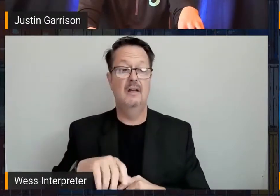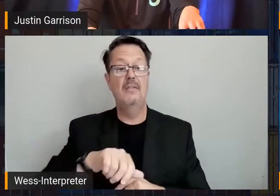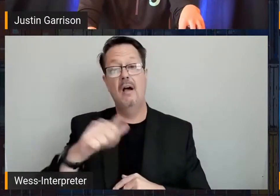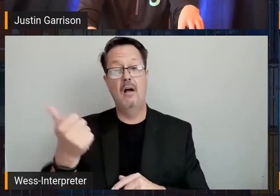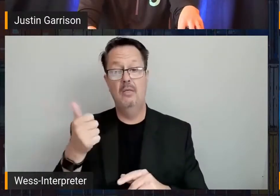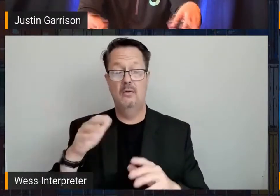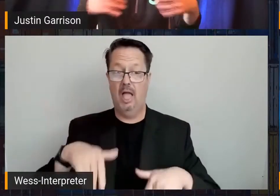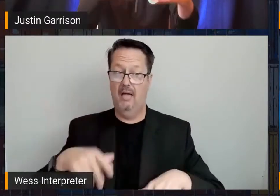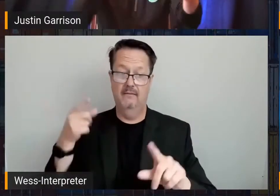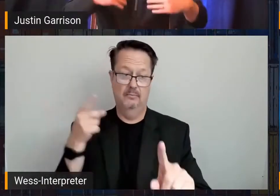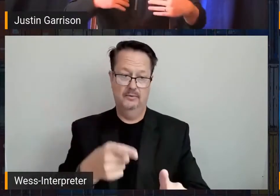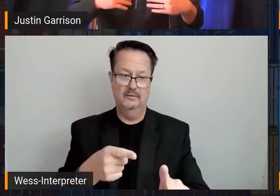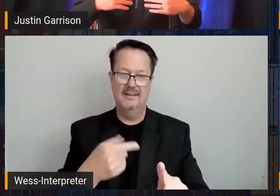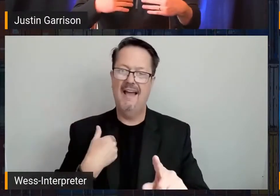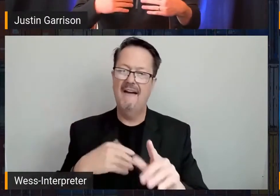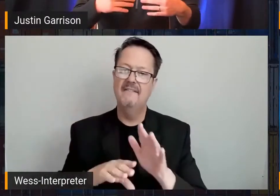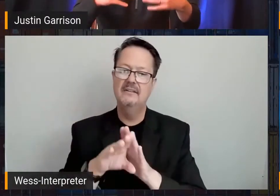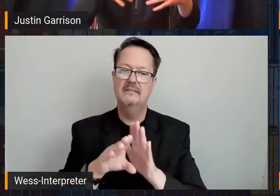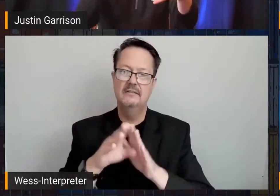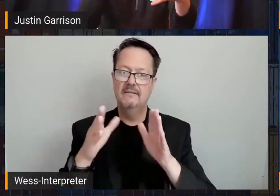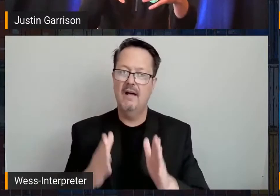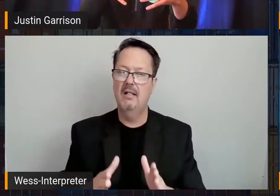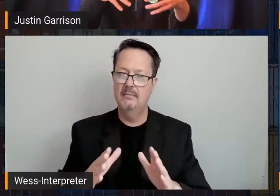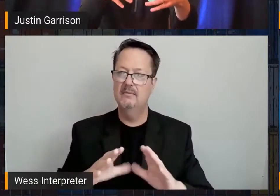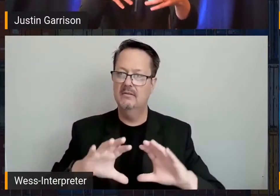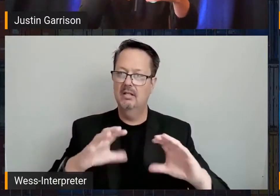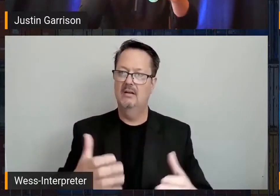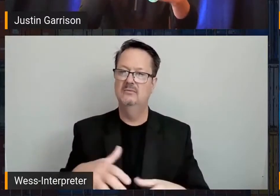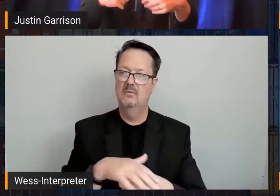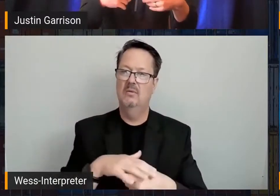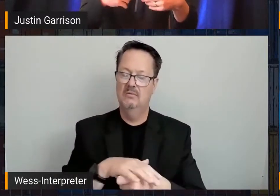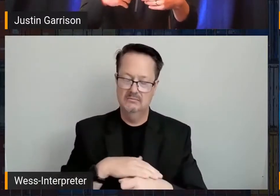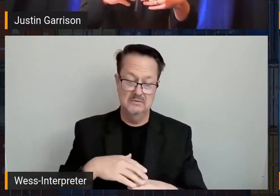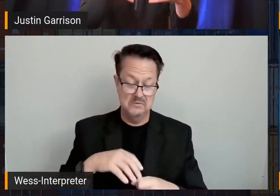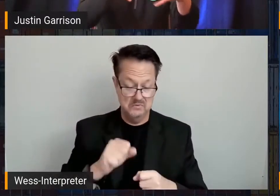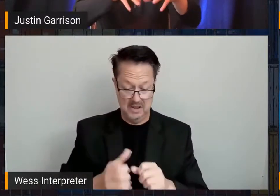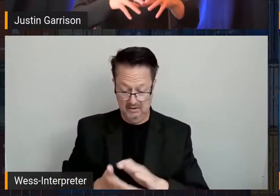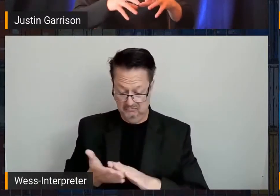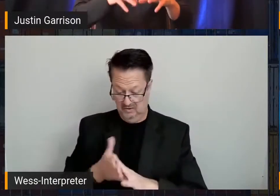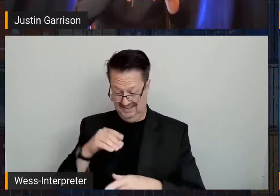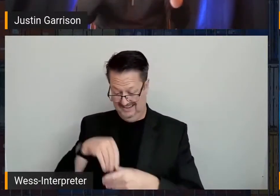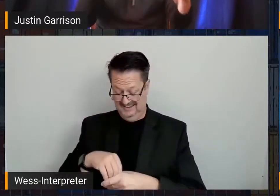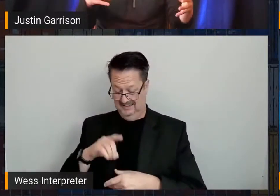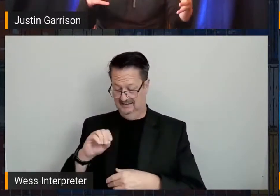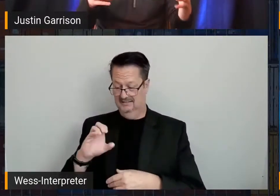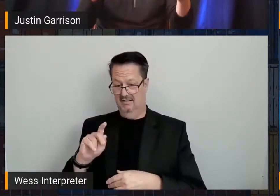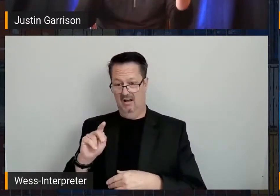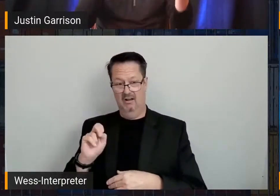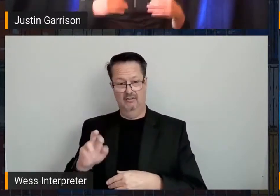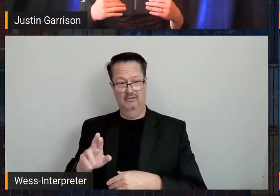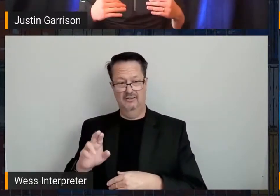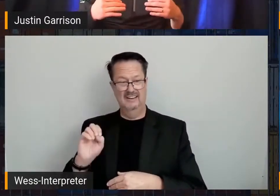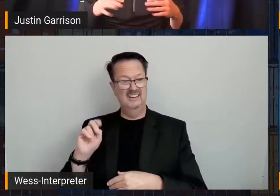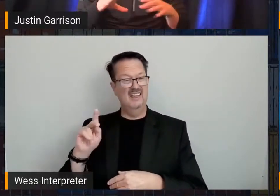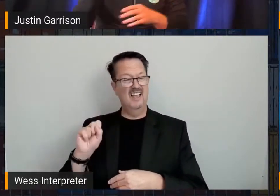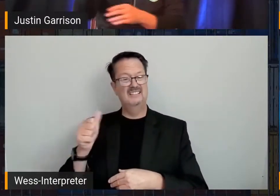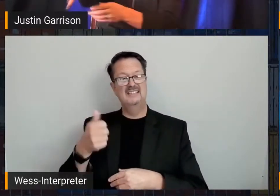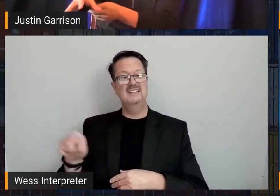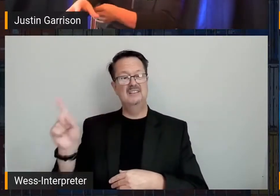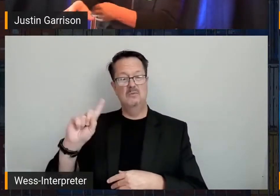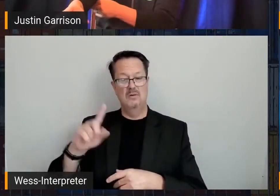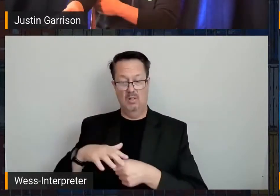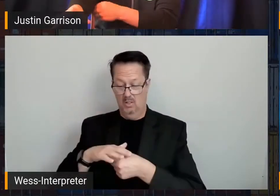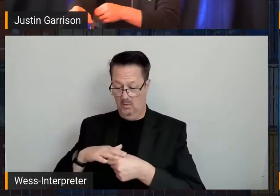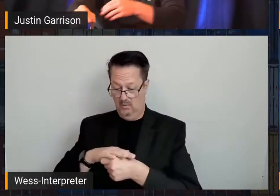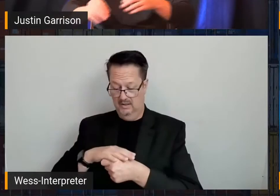is the developer cluster locally, where you can actually just run in Docker. You can run all of EKS Anywhere locally in Docker. You don't